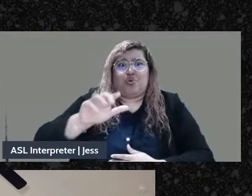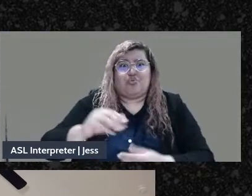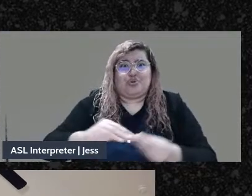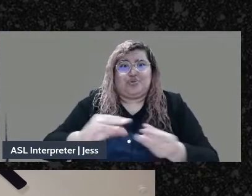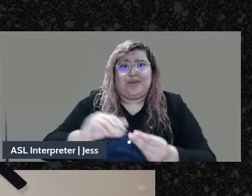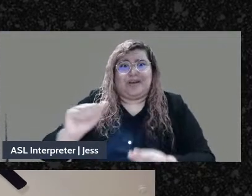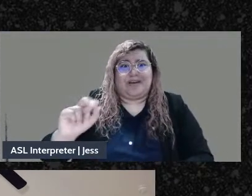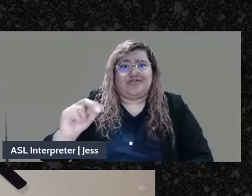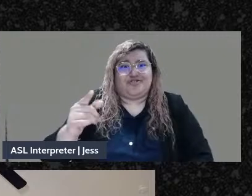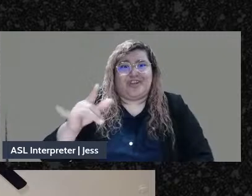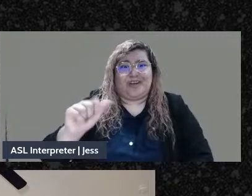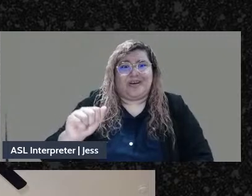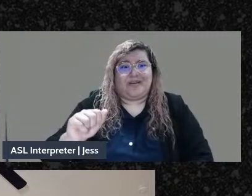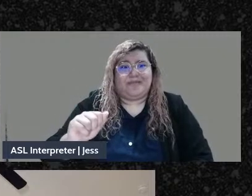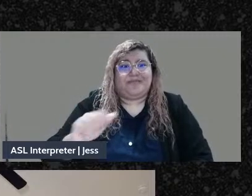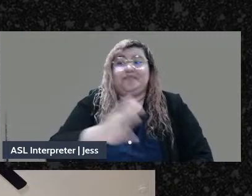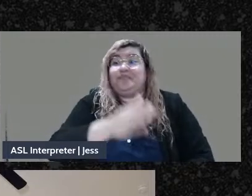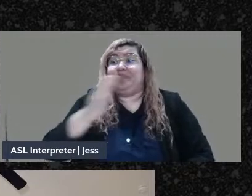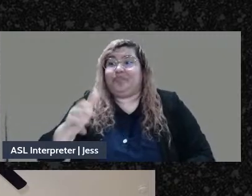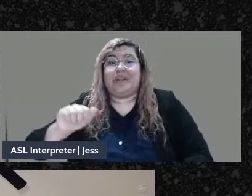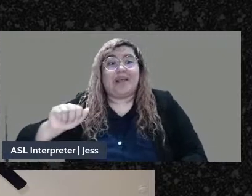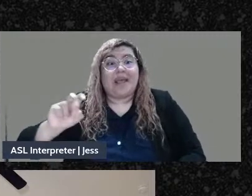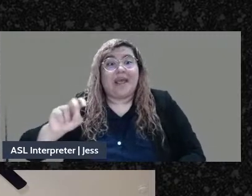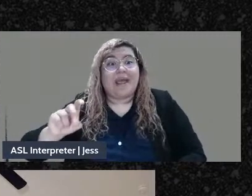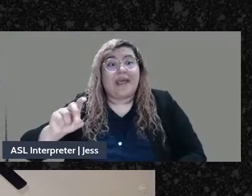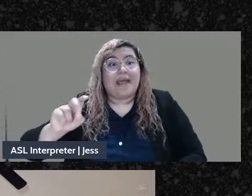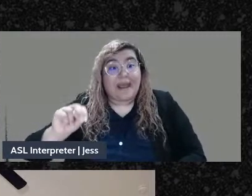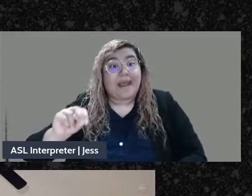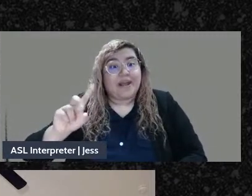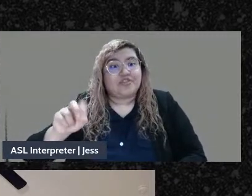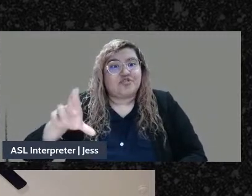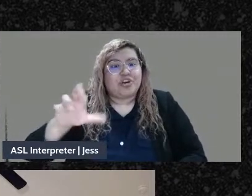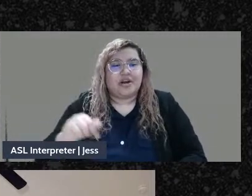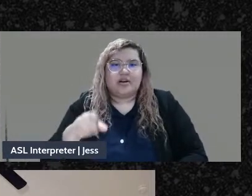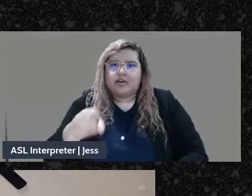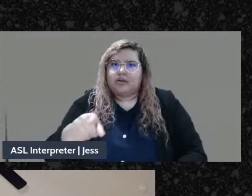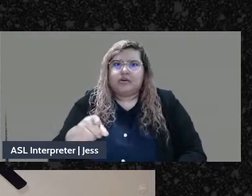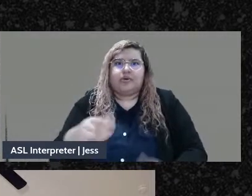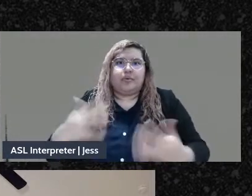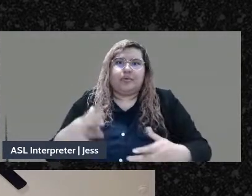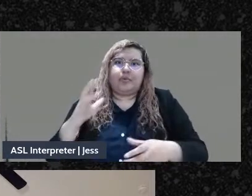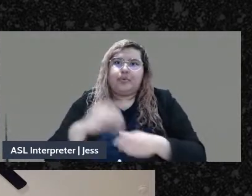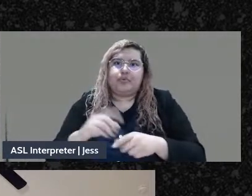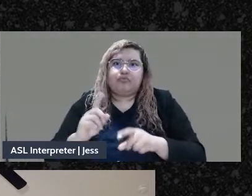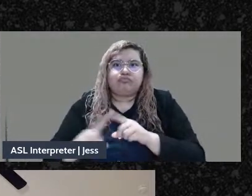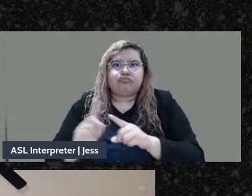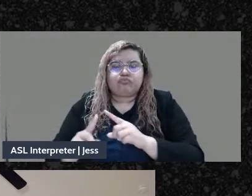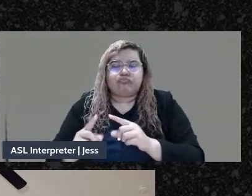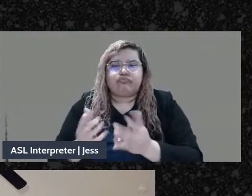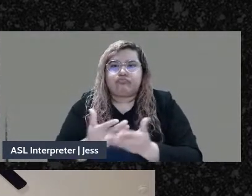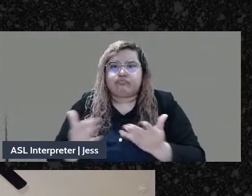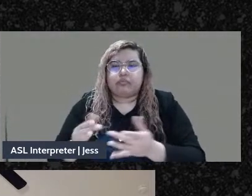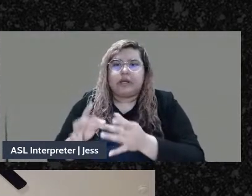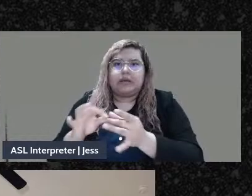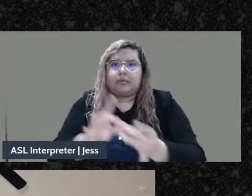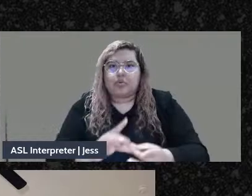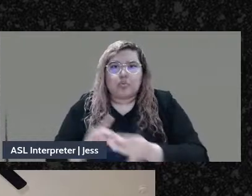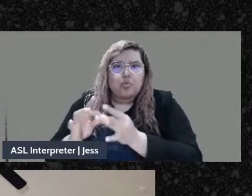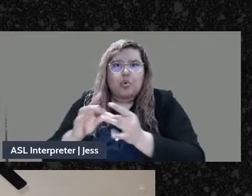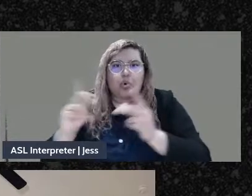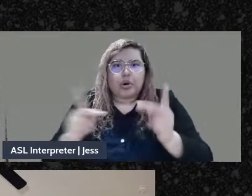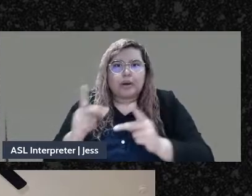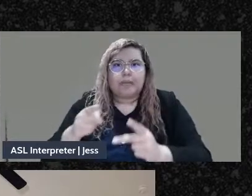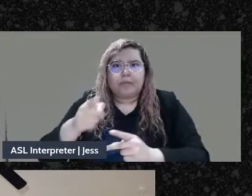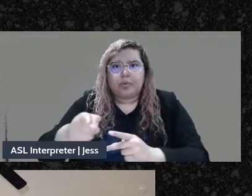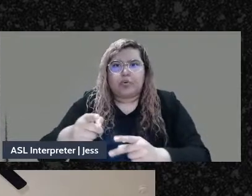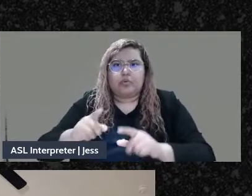obviously you've been a really pivotal person in coordinating the work that people are doing all over the country to defund the police, especially through your work at